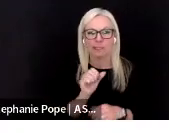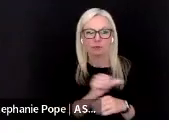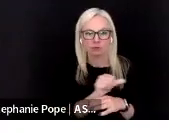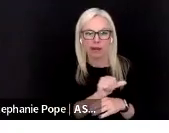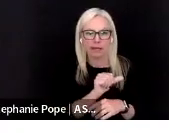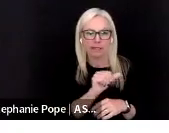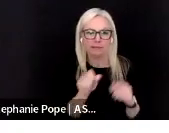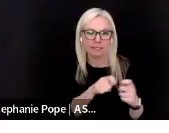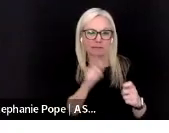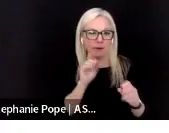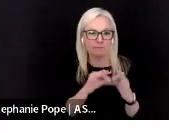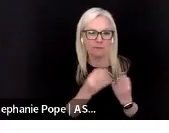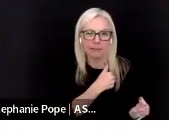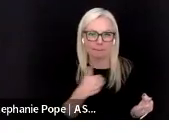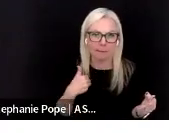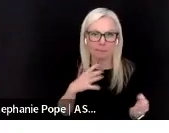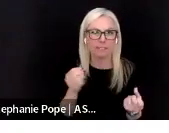specific for family members and advocates.